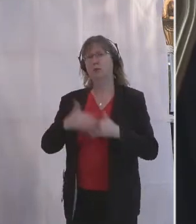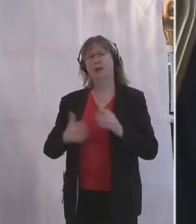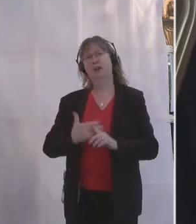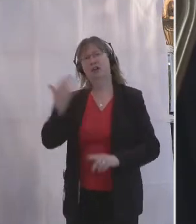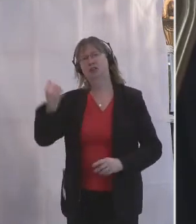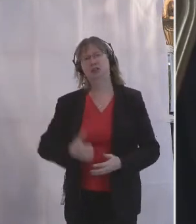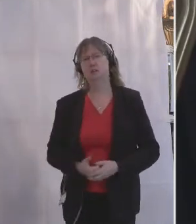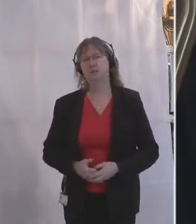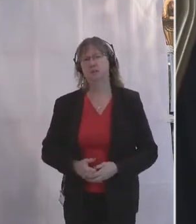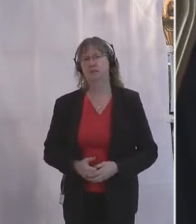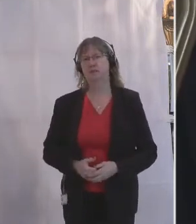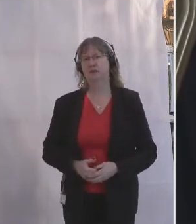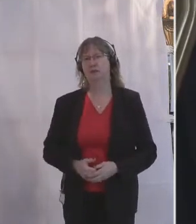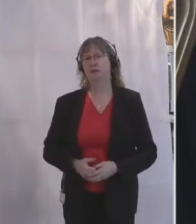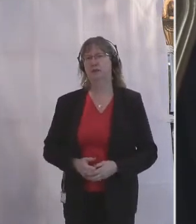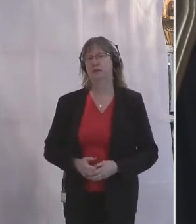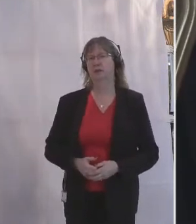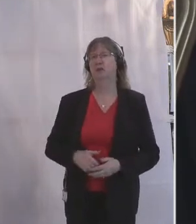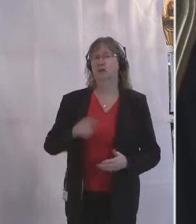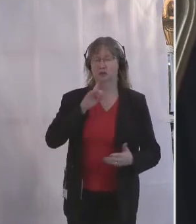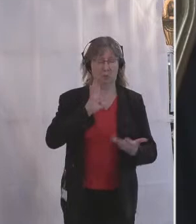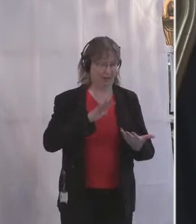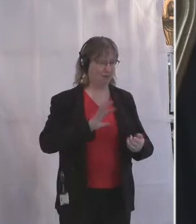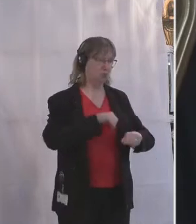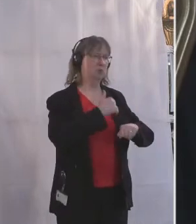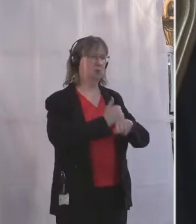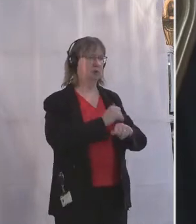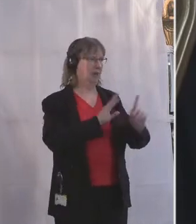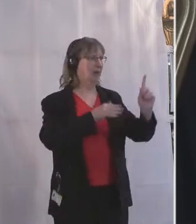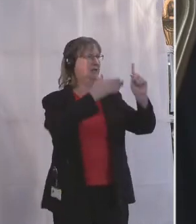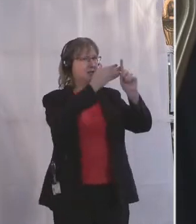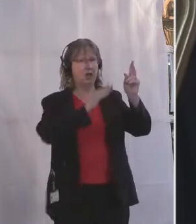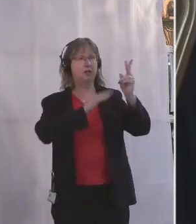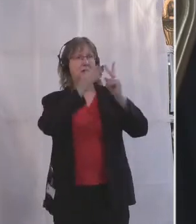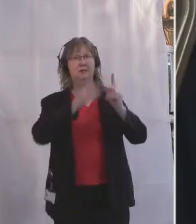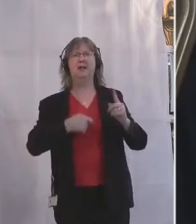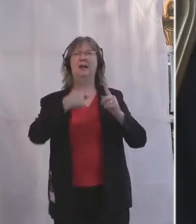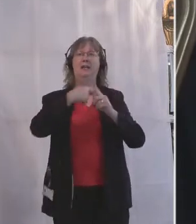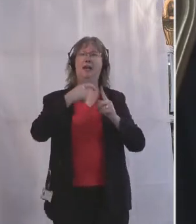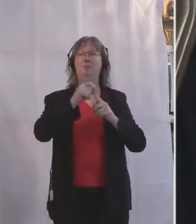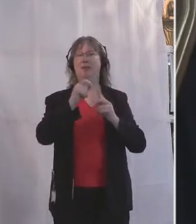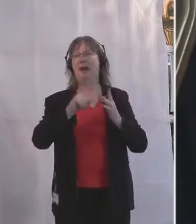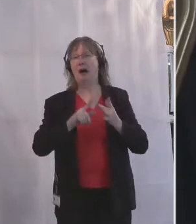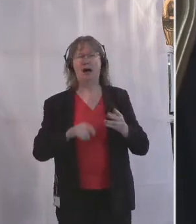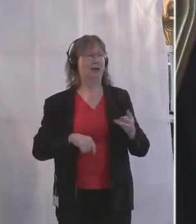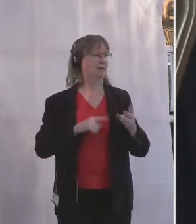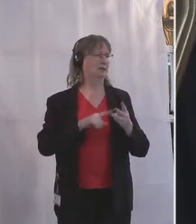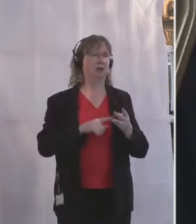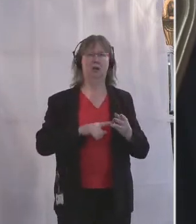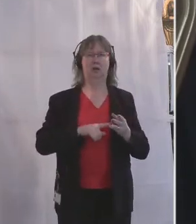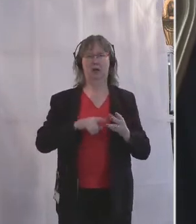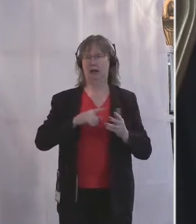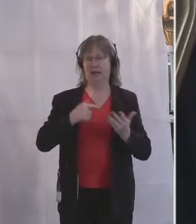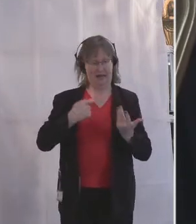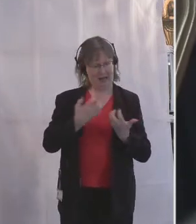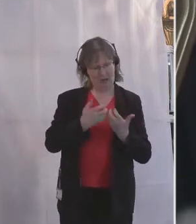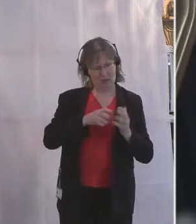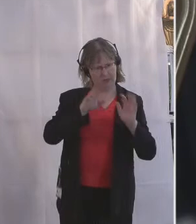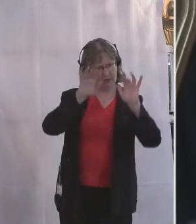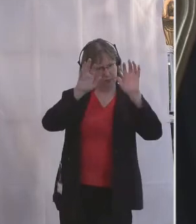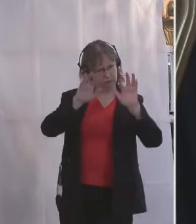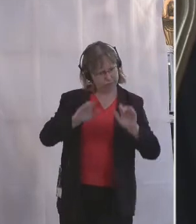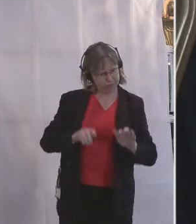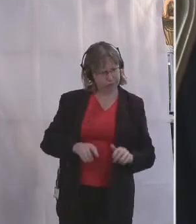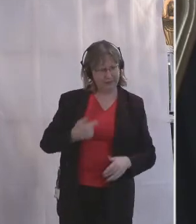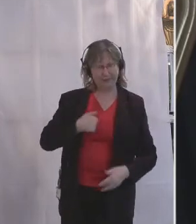know, like, that's the way that they're driven. So about setting targets, about having key performance indicators and actually reporting on them, and holding your